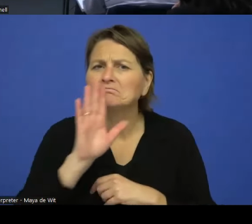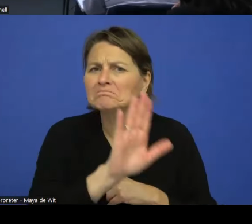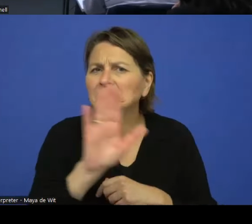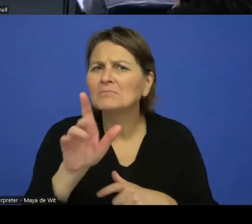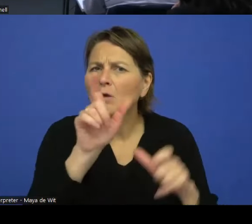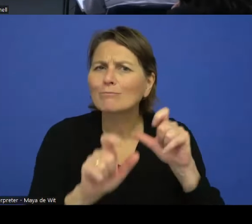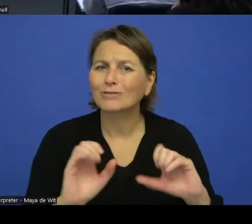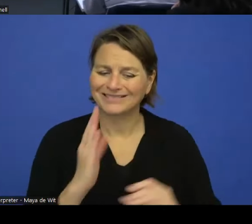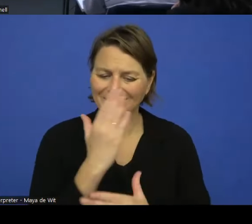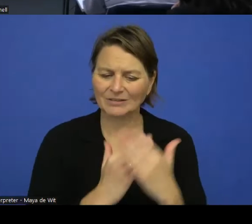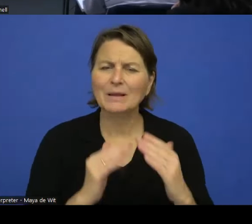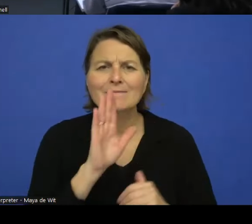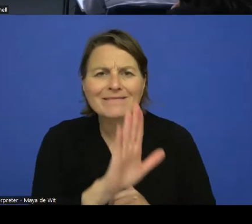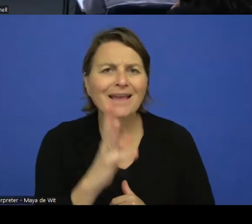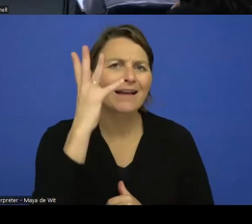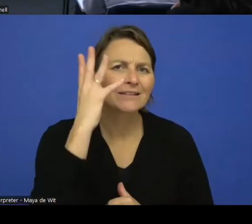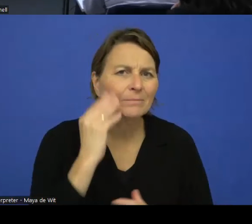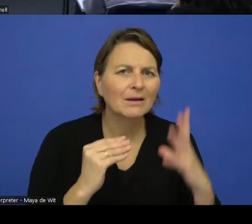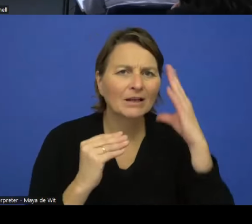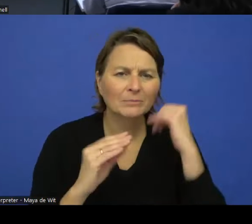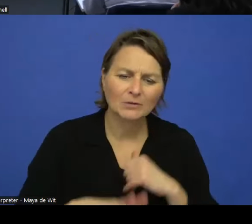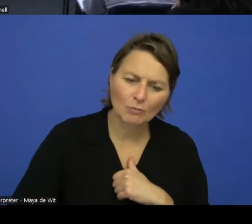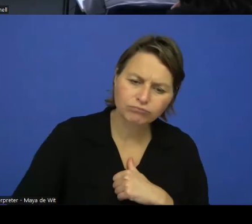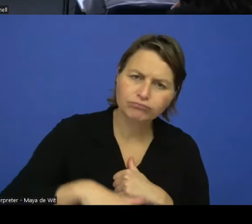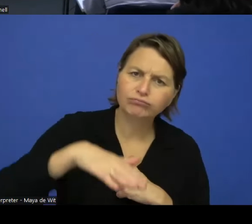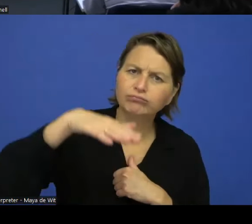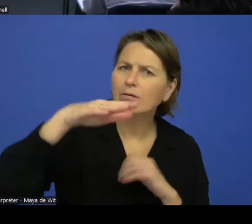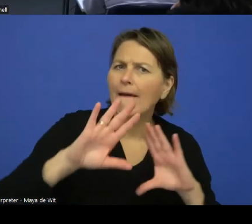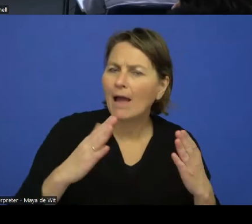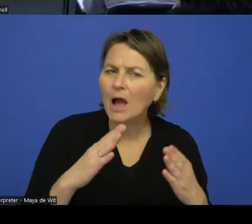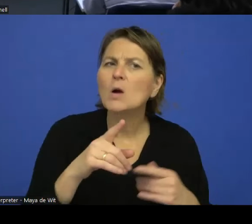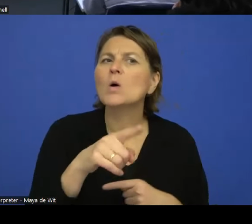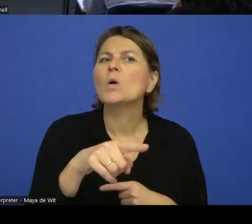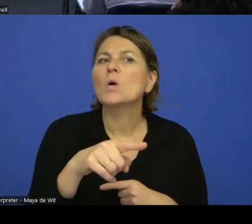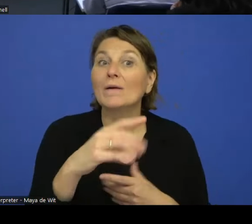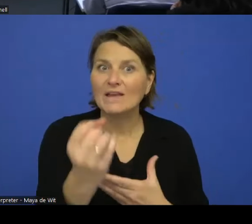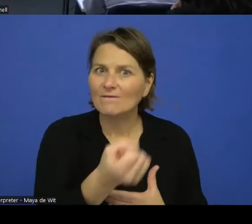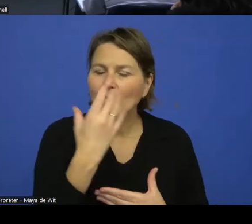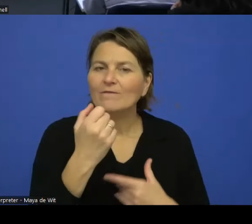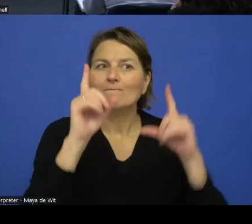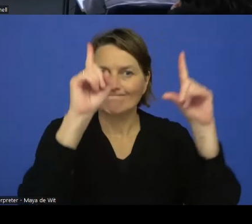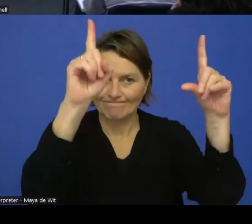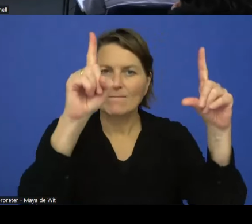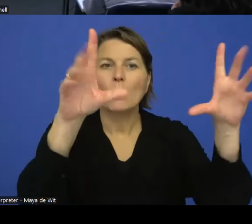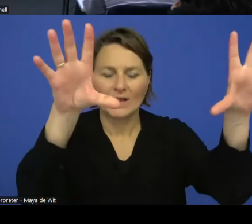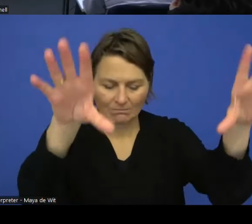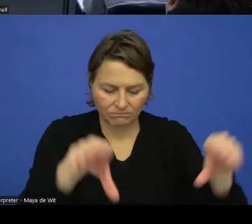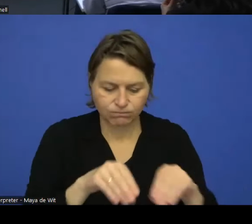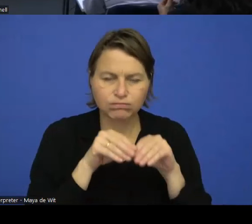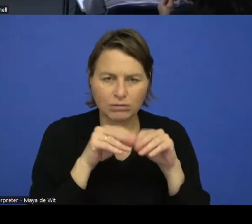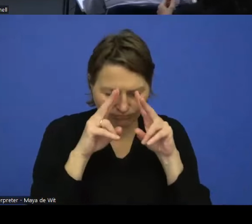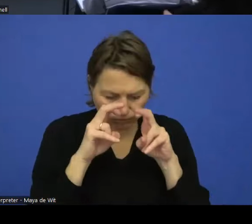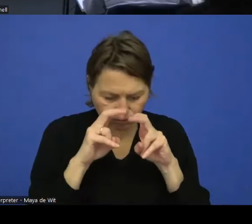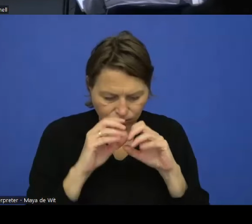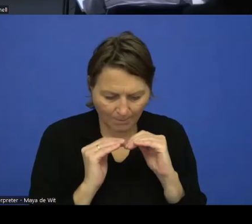disability, and in particularly how that informs research and research into policy, so sort of research almost